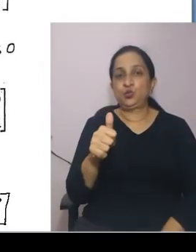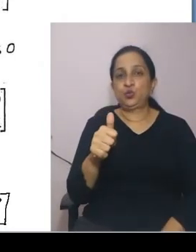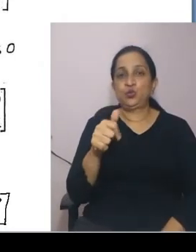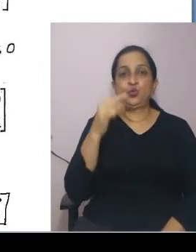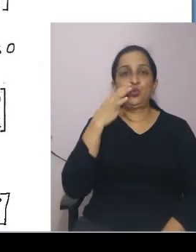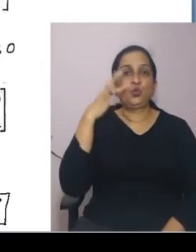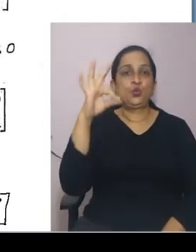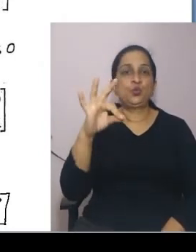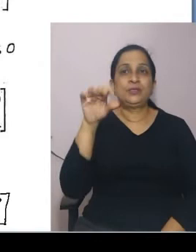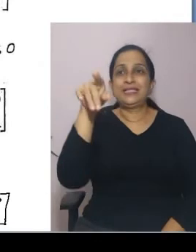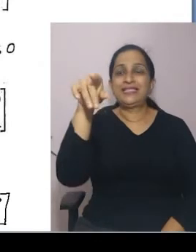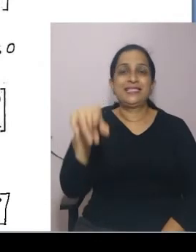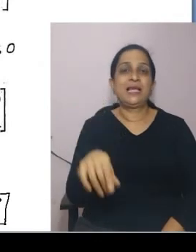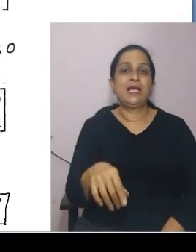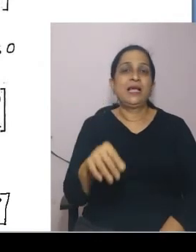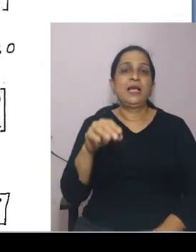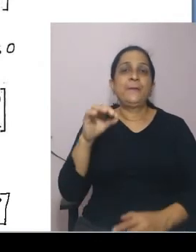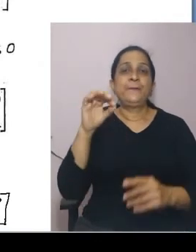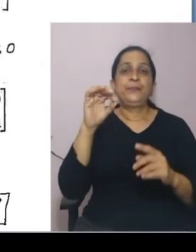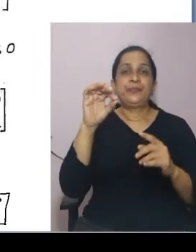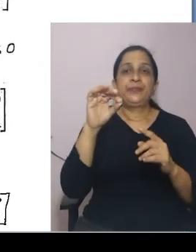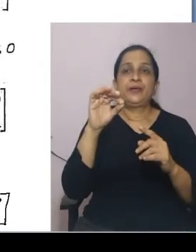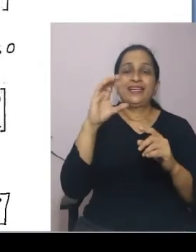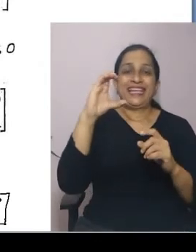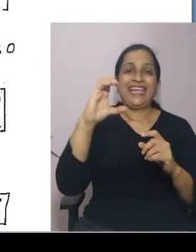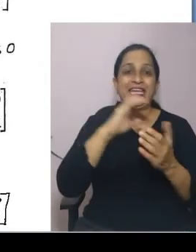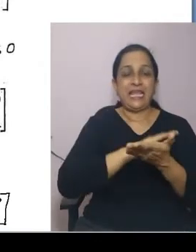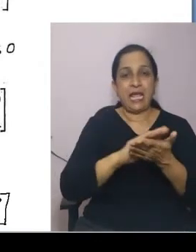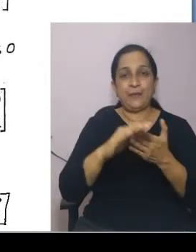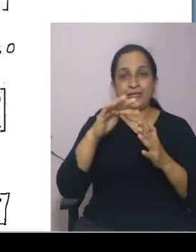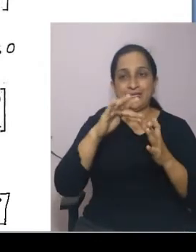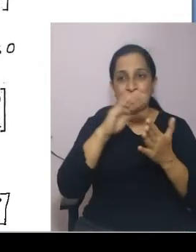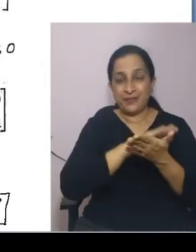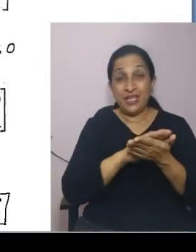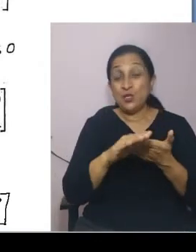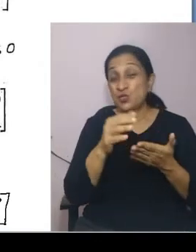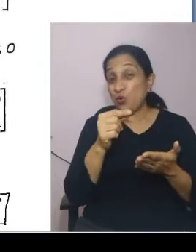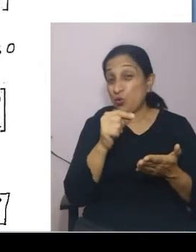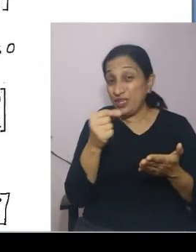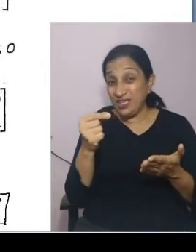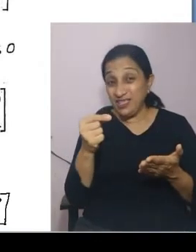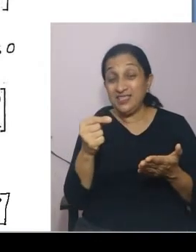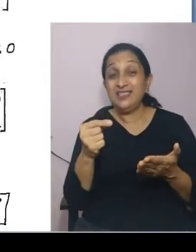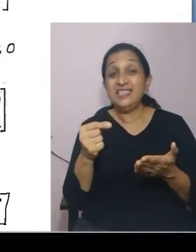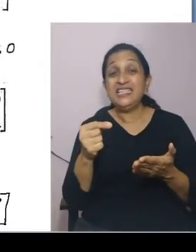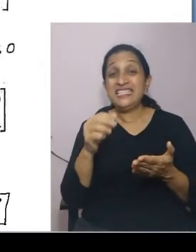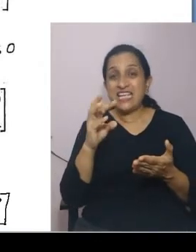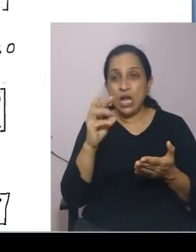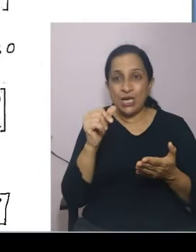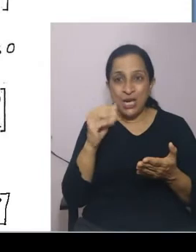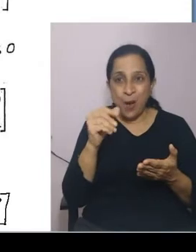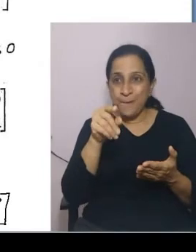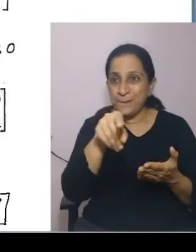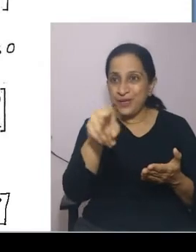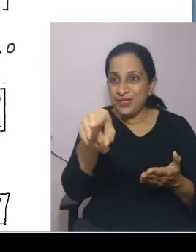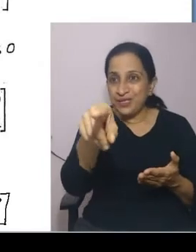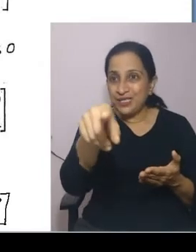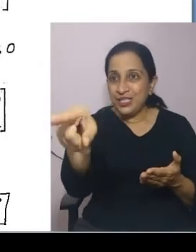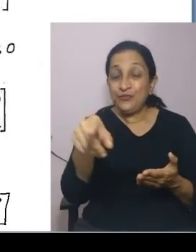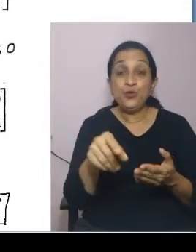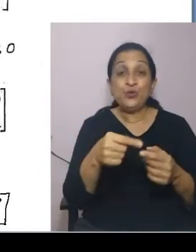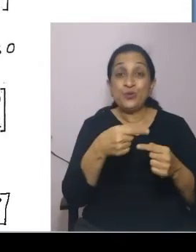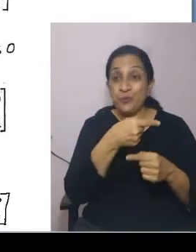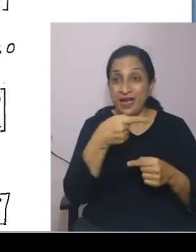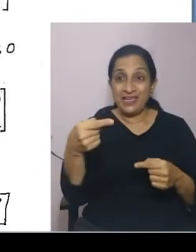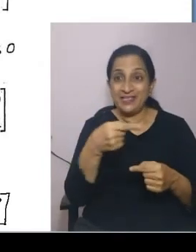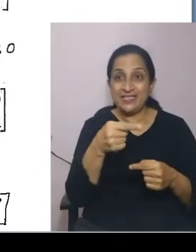here this matrix minus this, so it is each element if you subtract 16 minus 14 is 2, 2 minus